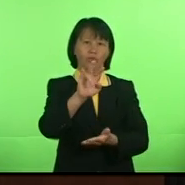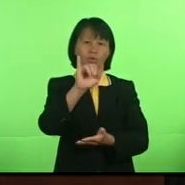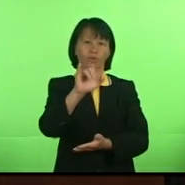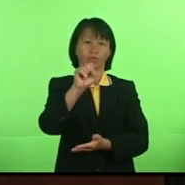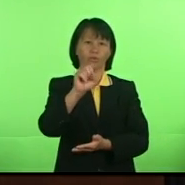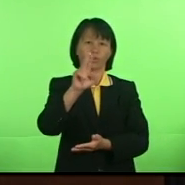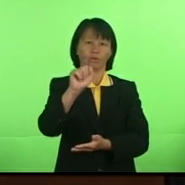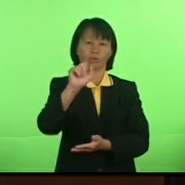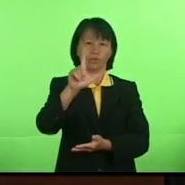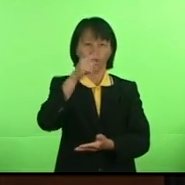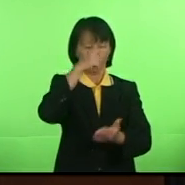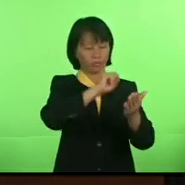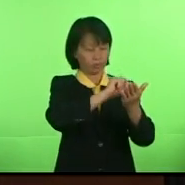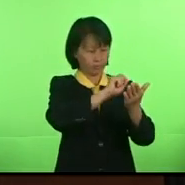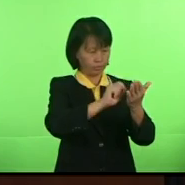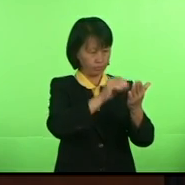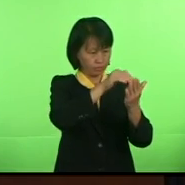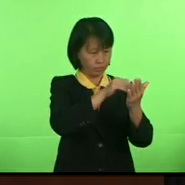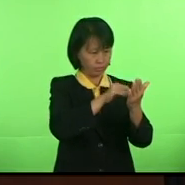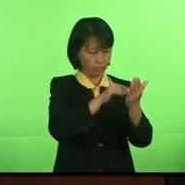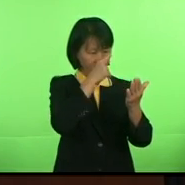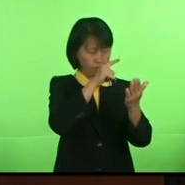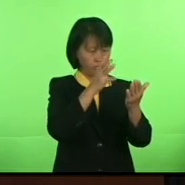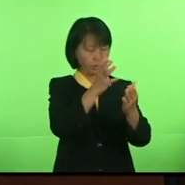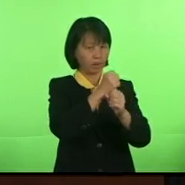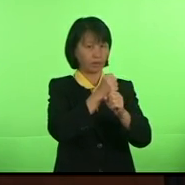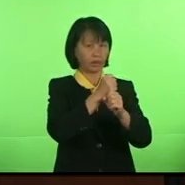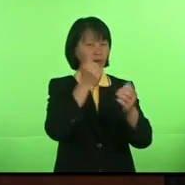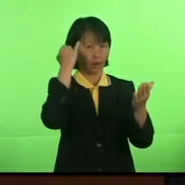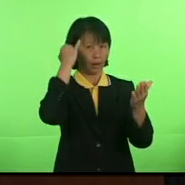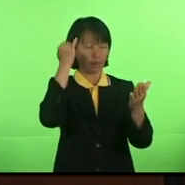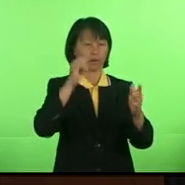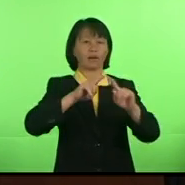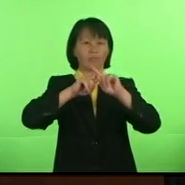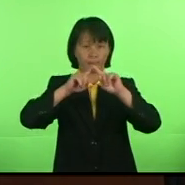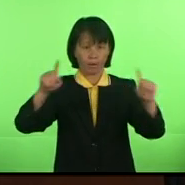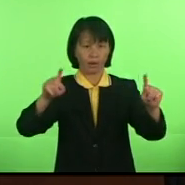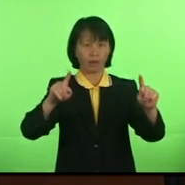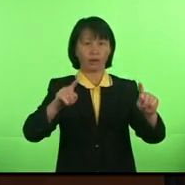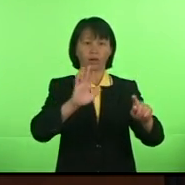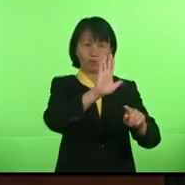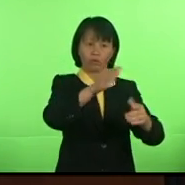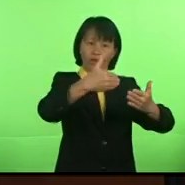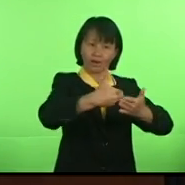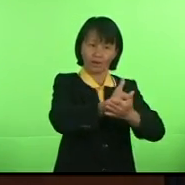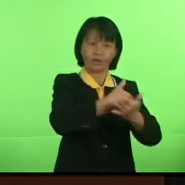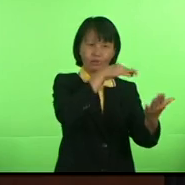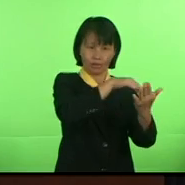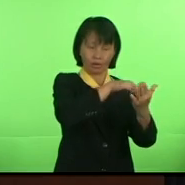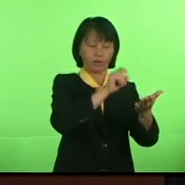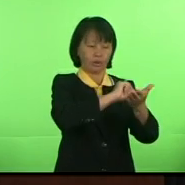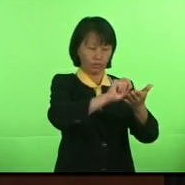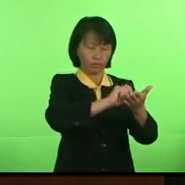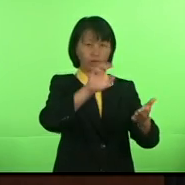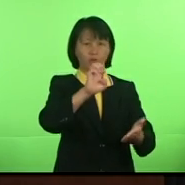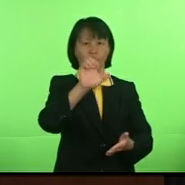or outline to further develop their thinking. But as a beginner to essay writing,